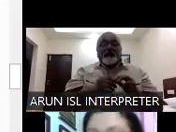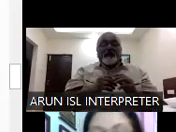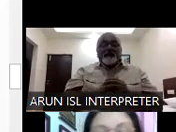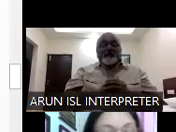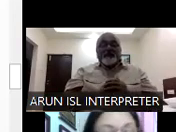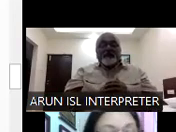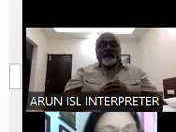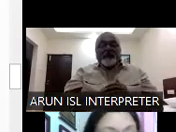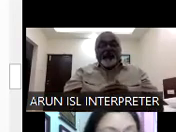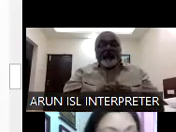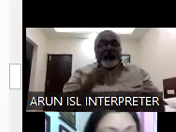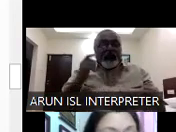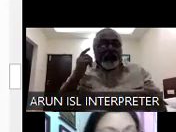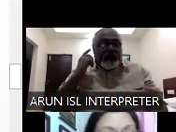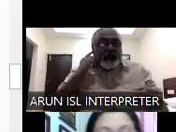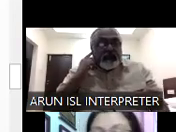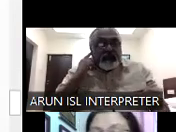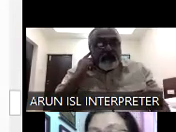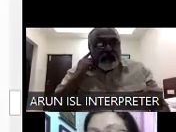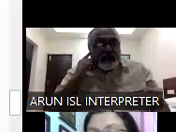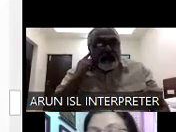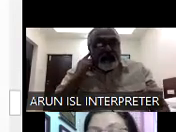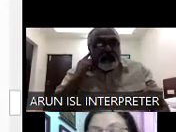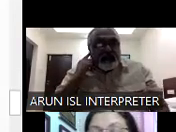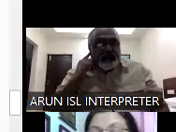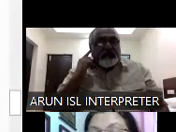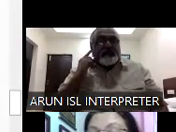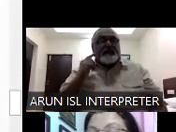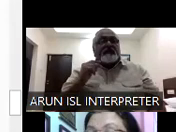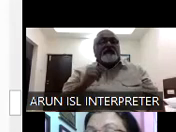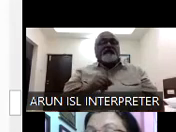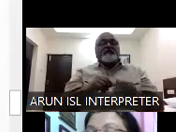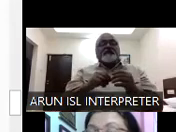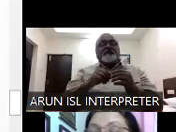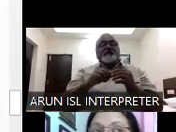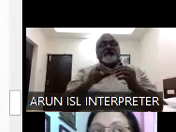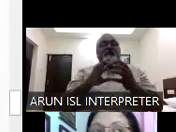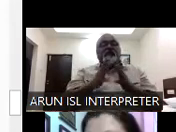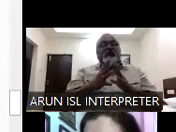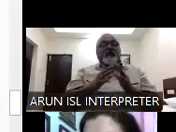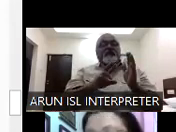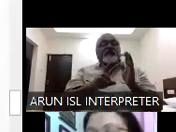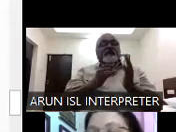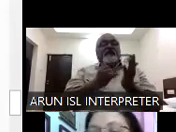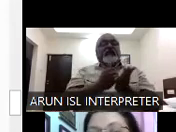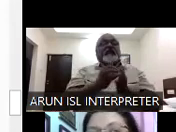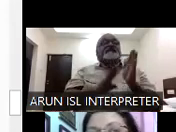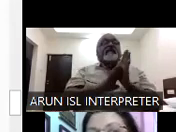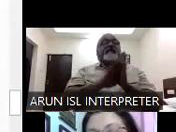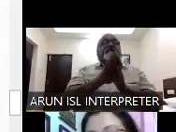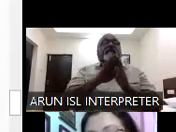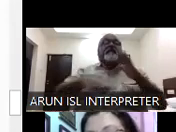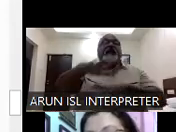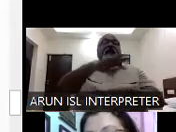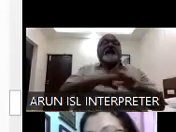within the Gram Sabha, we discussed with them, and we developed a village development plan for them in terms of what people want at the end of the